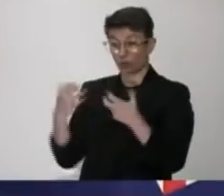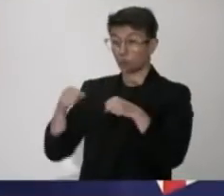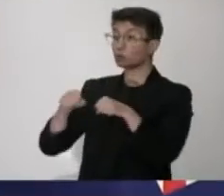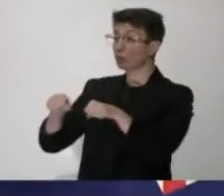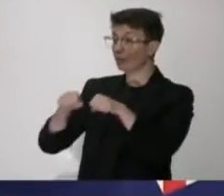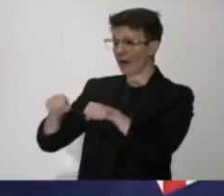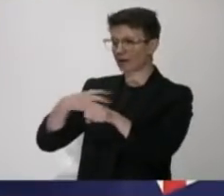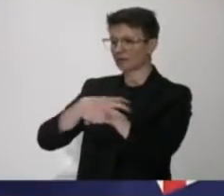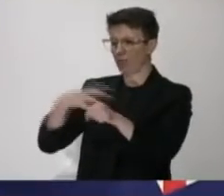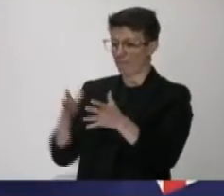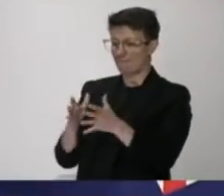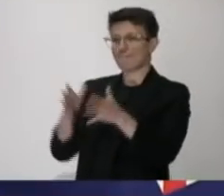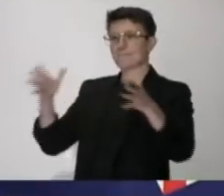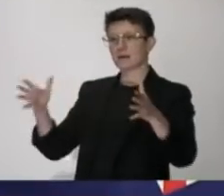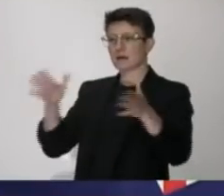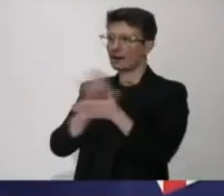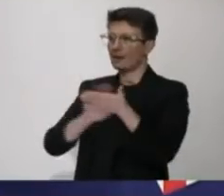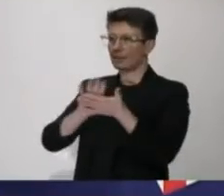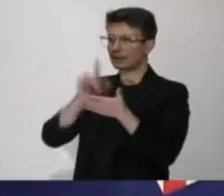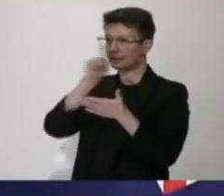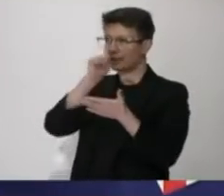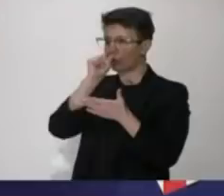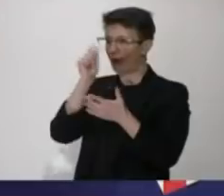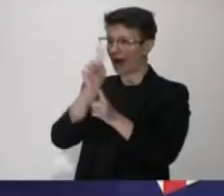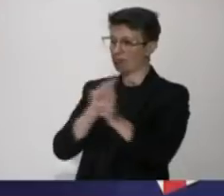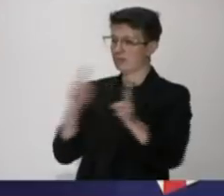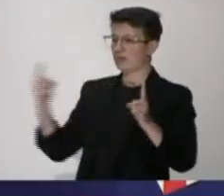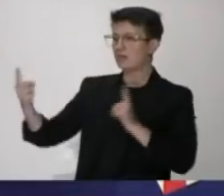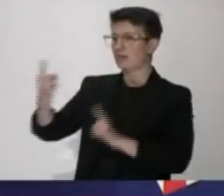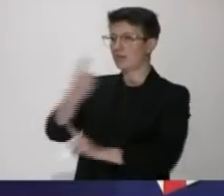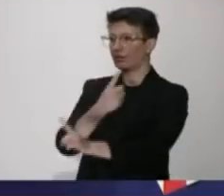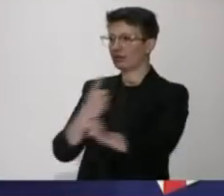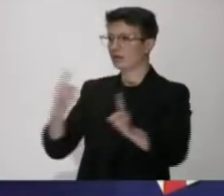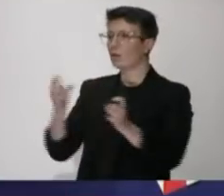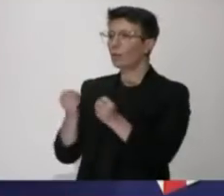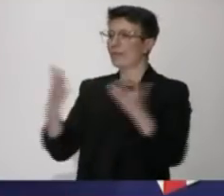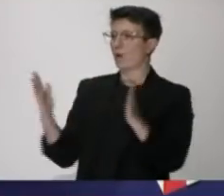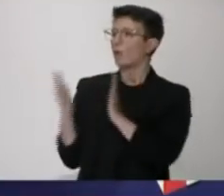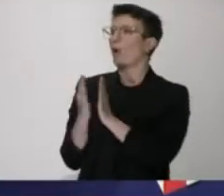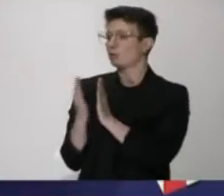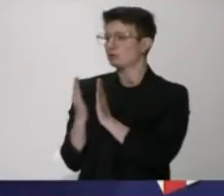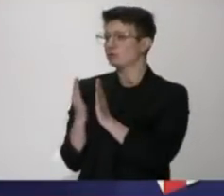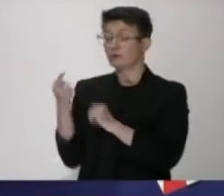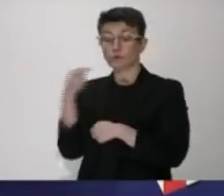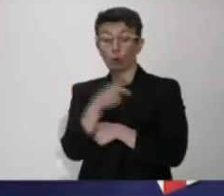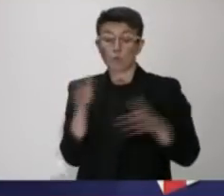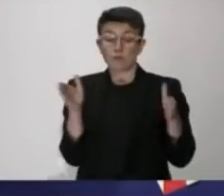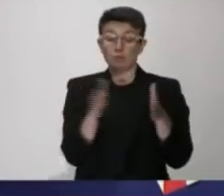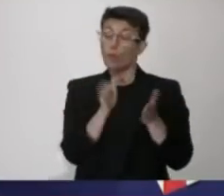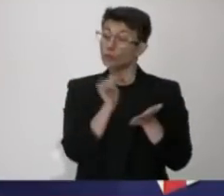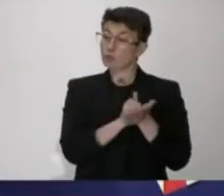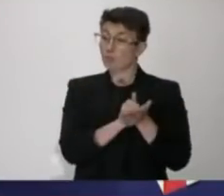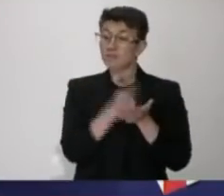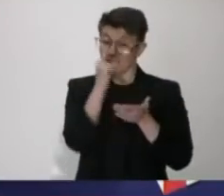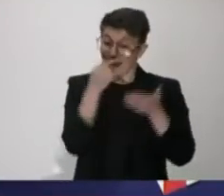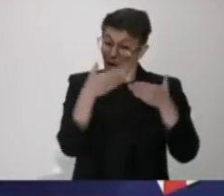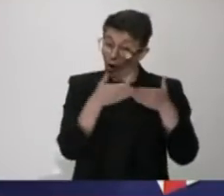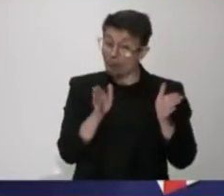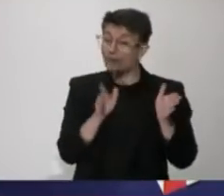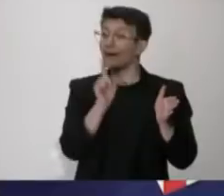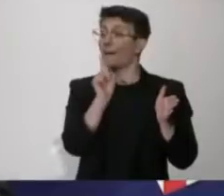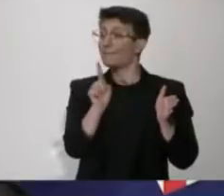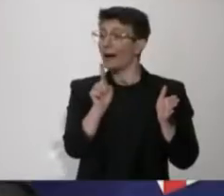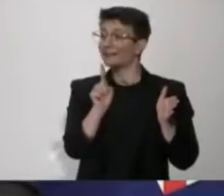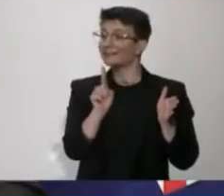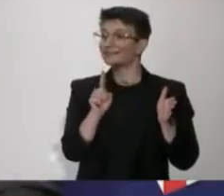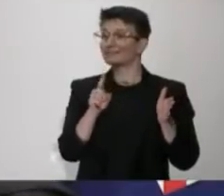way as to continue the social distancing. But those stores can open, it's just they can't open for customers inside their shops. Me through